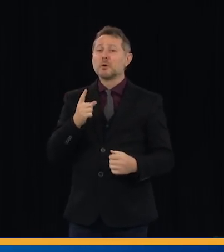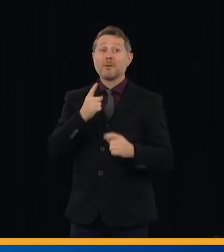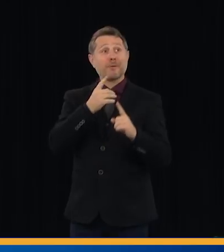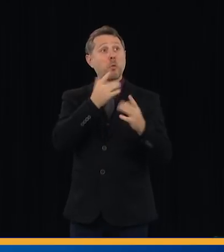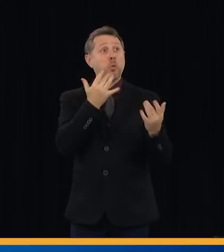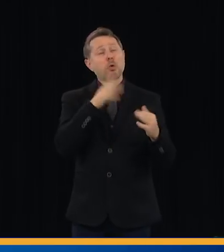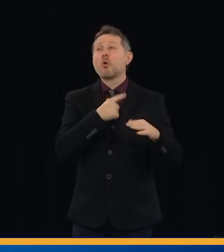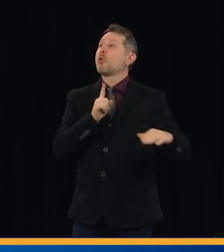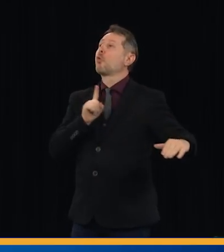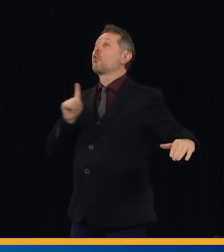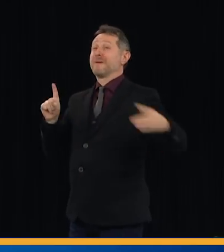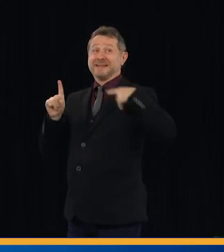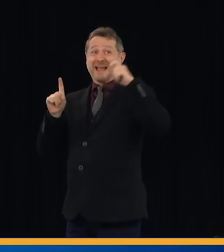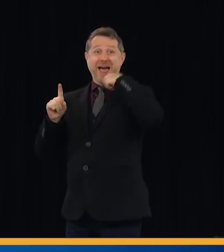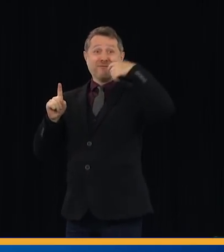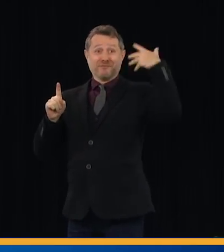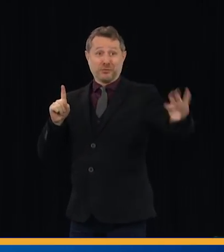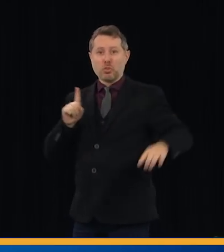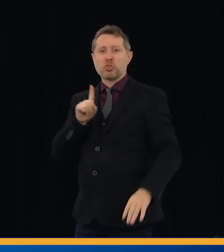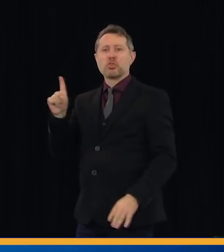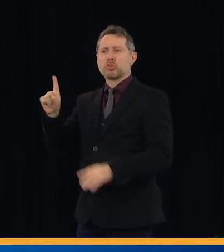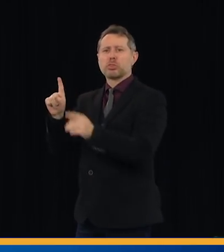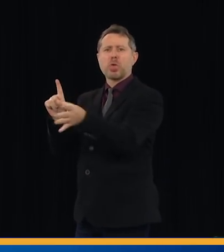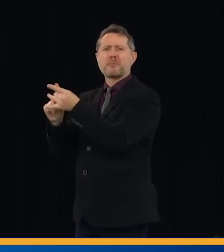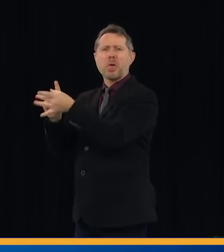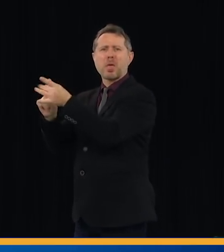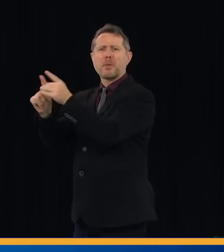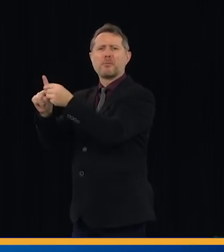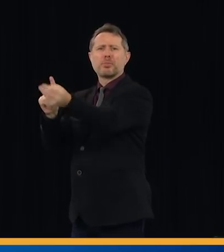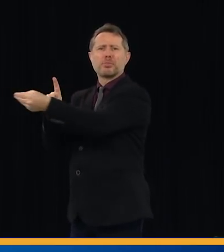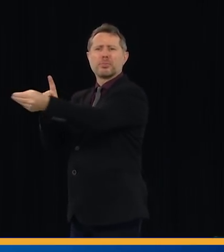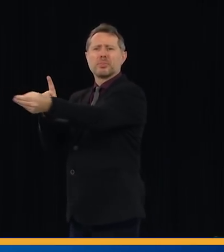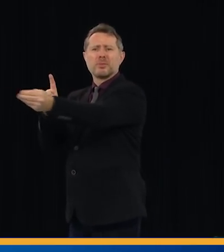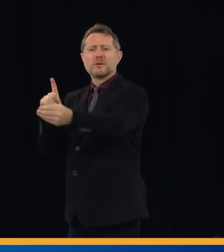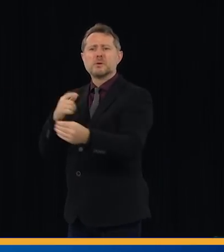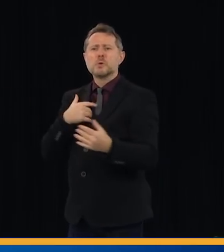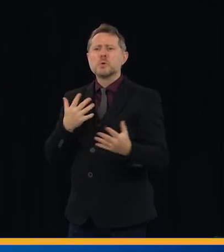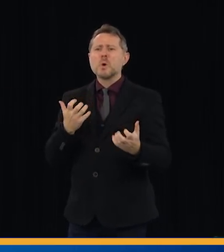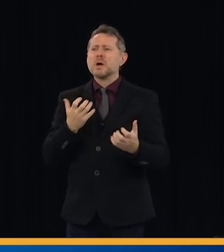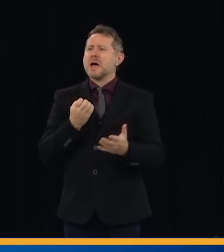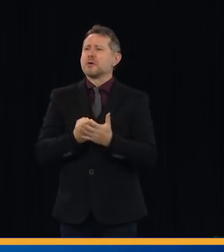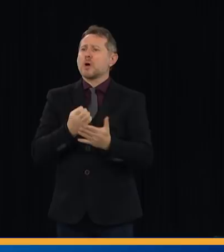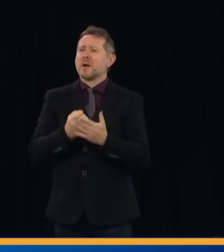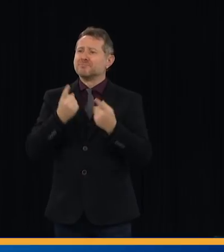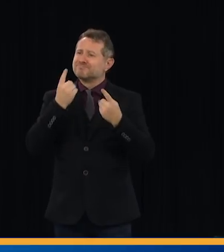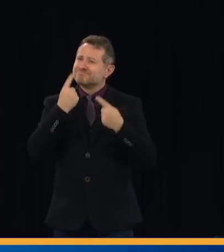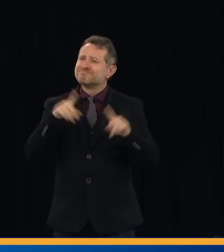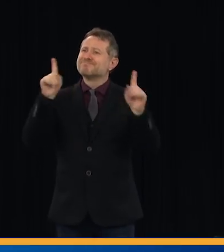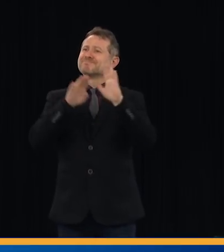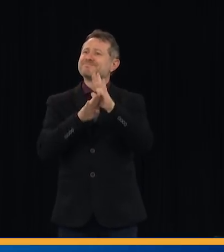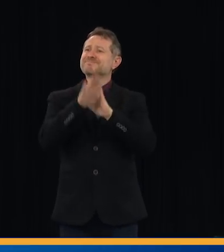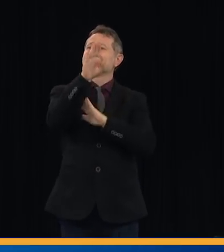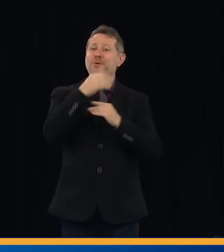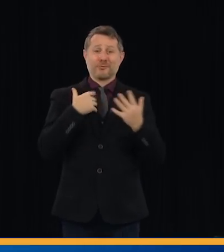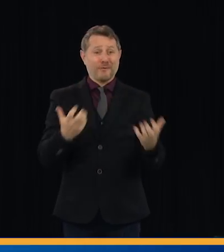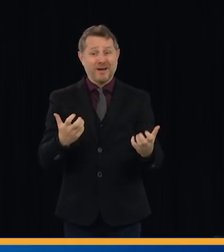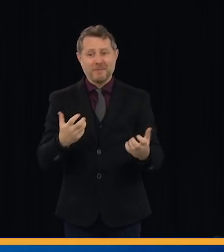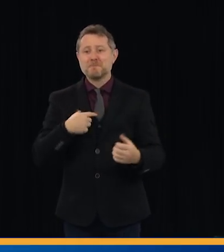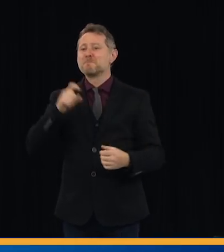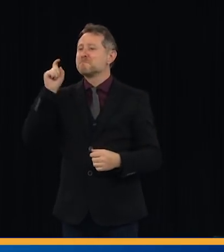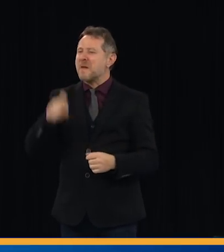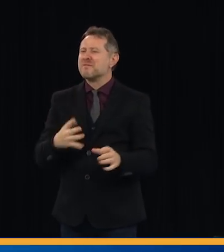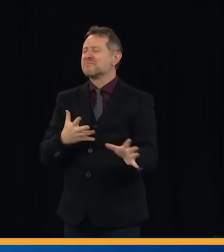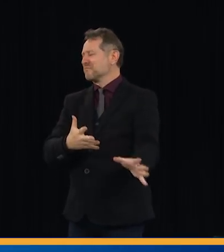other people. And if the goal is to open up the economy as quickly as you can, you're going to need a much faster